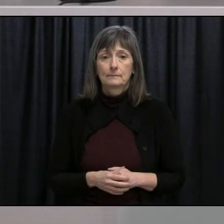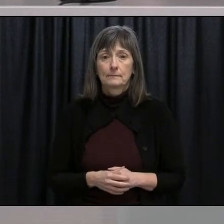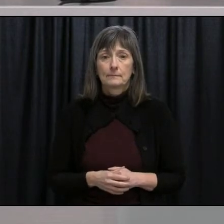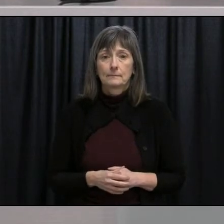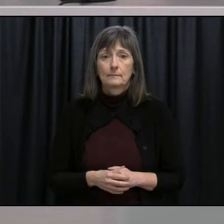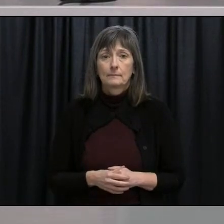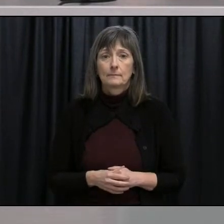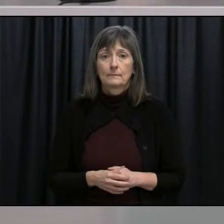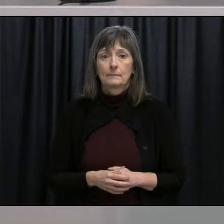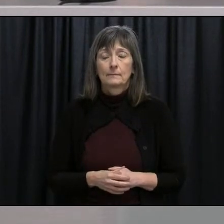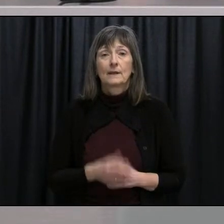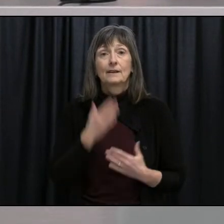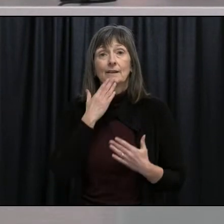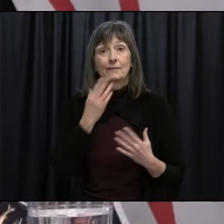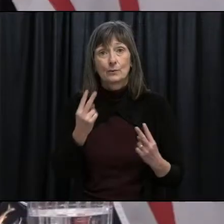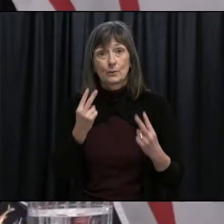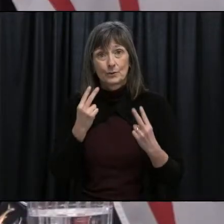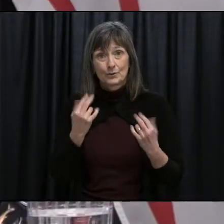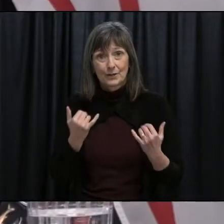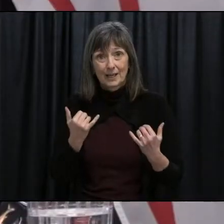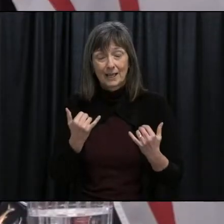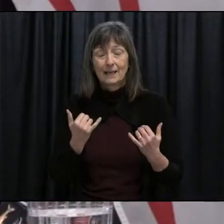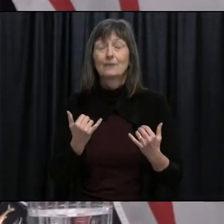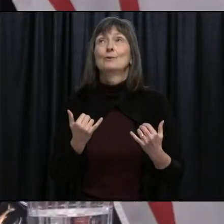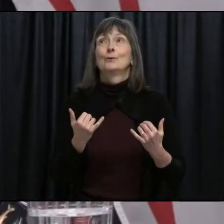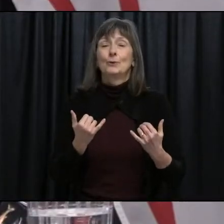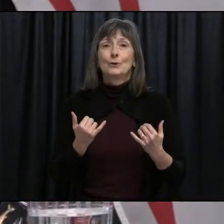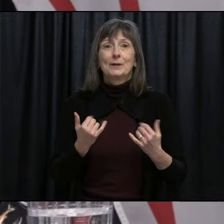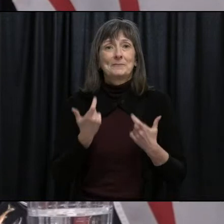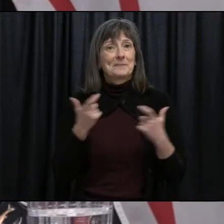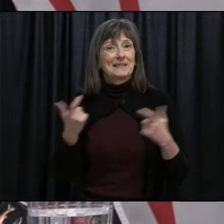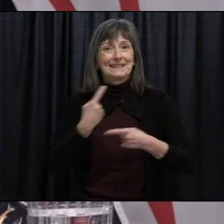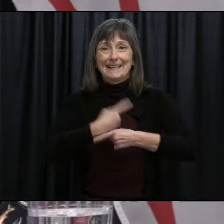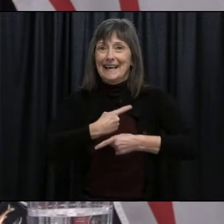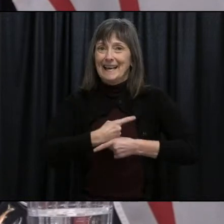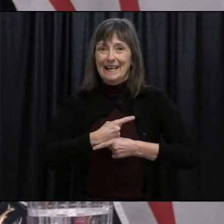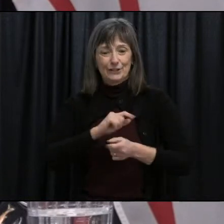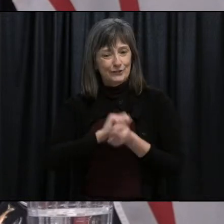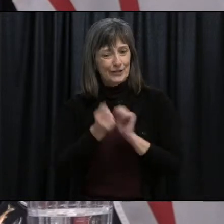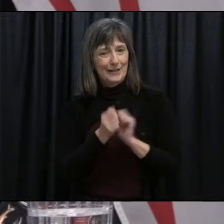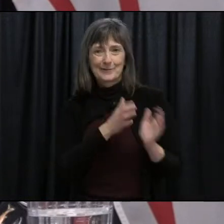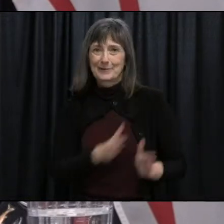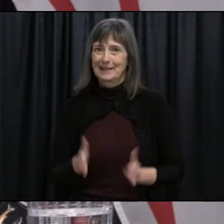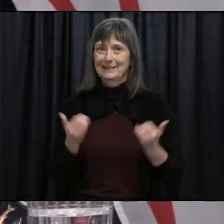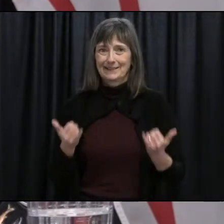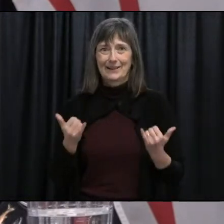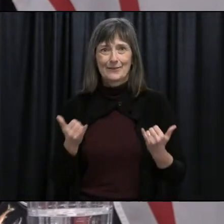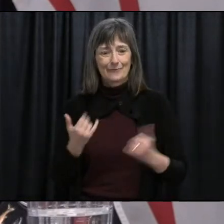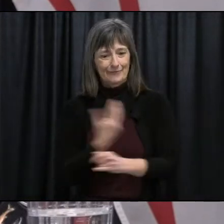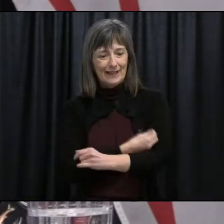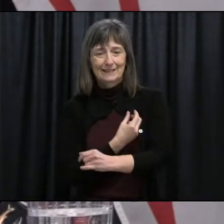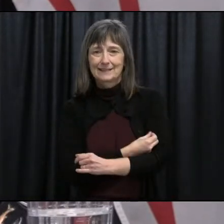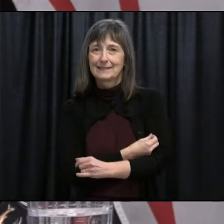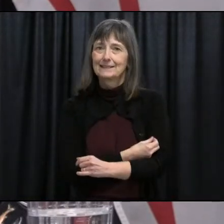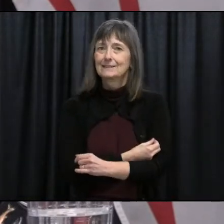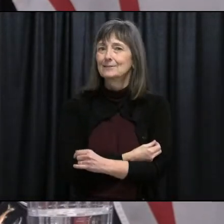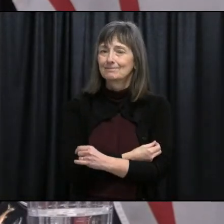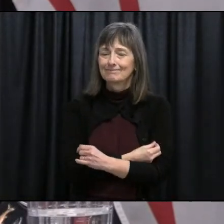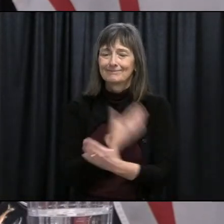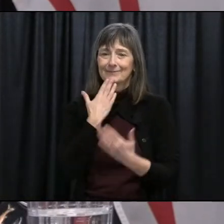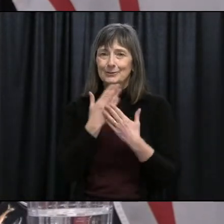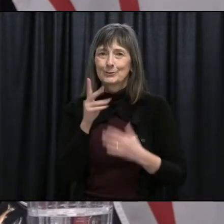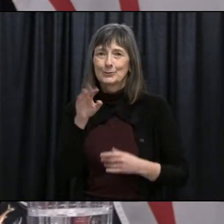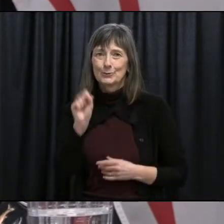Sure. Thank you all for joining us today. This is a game changer day for the vaccines, and it's good news for